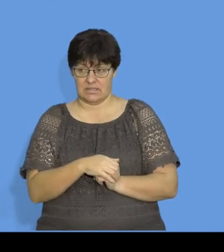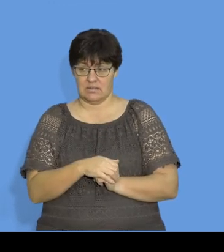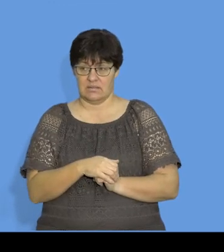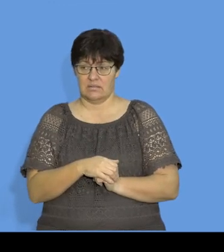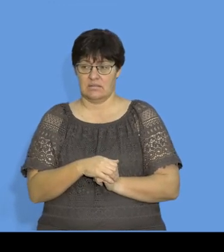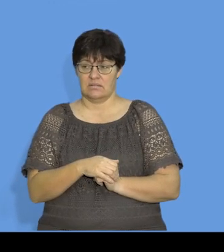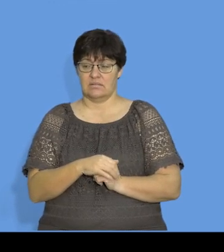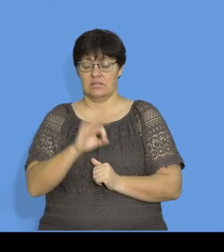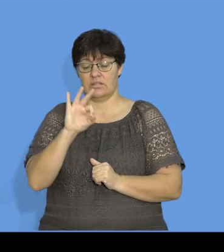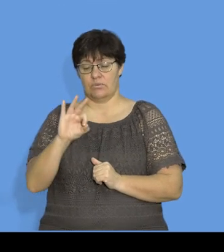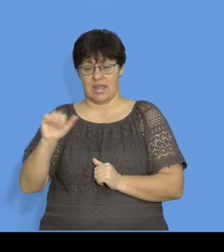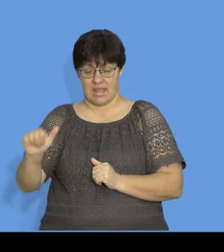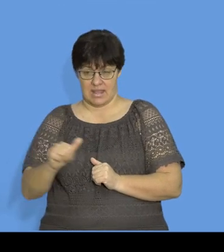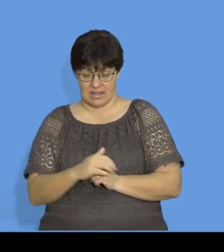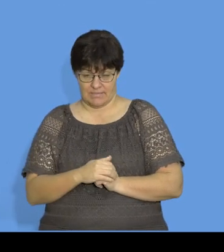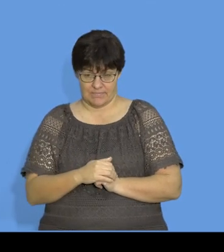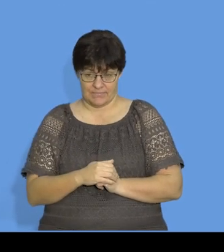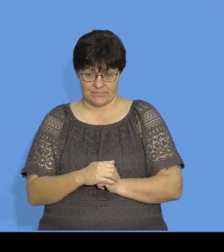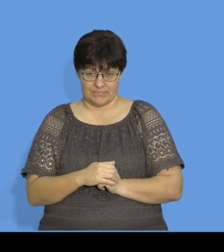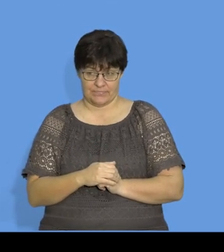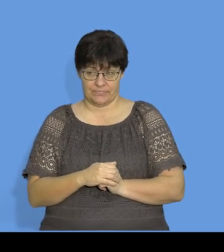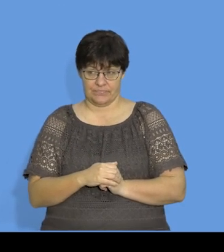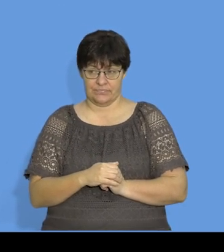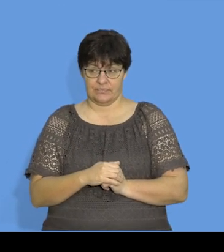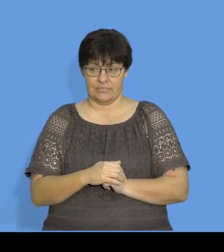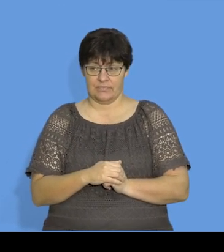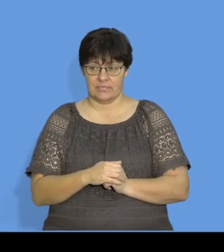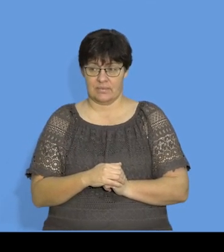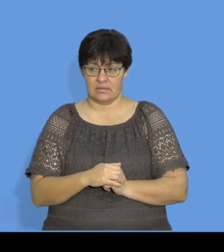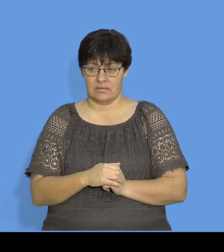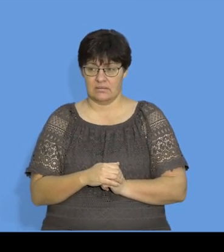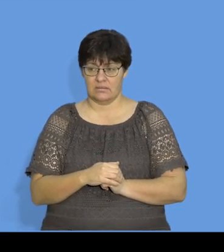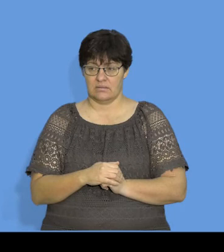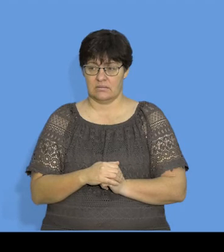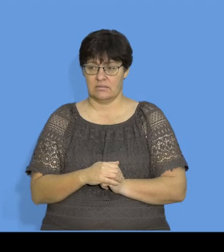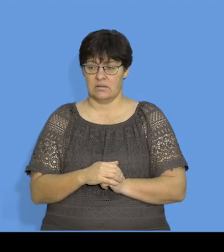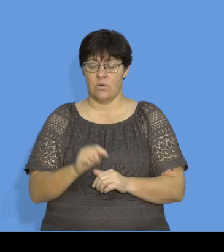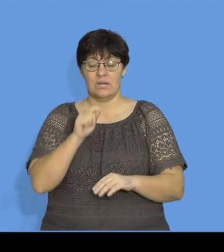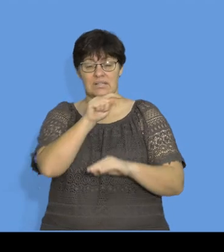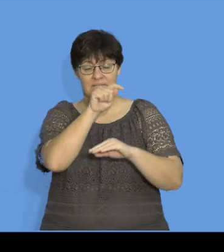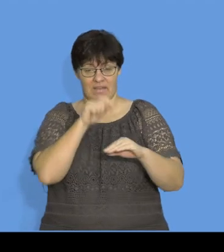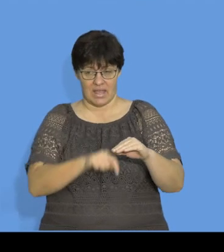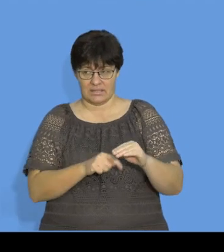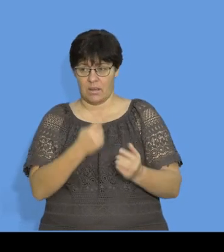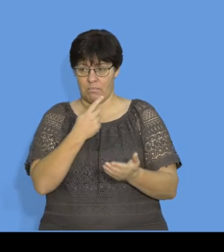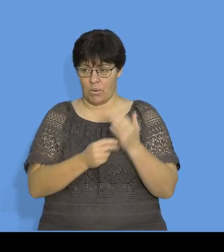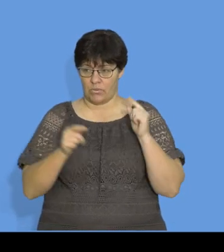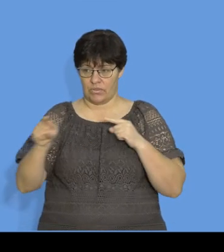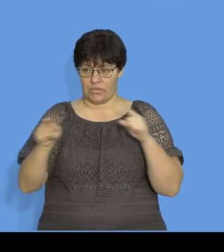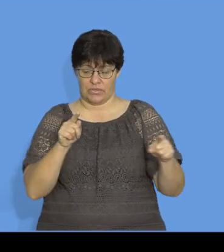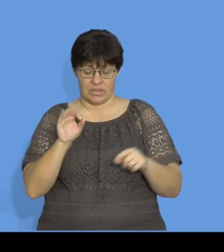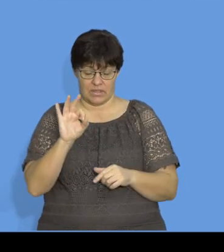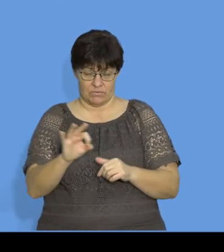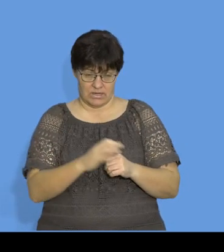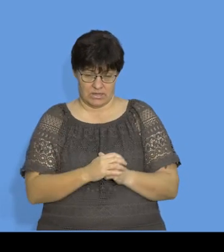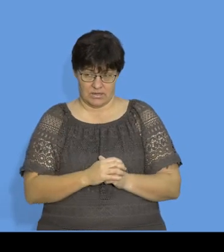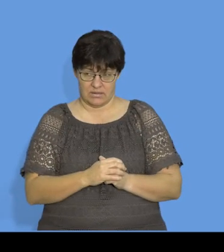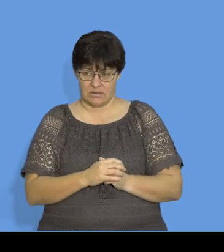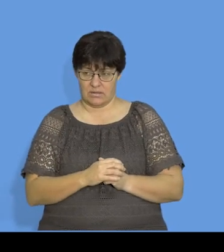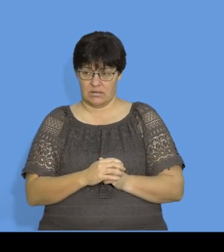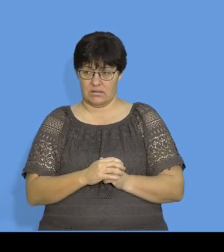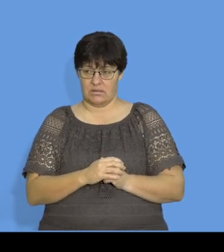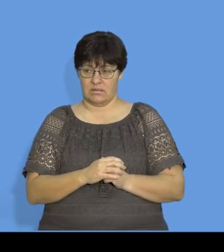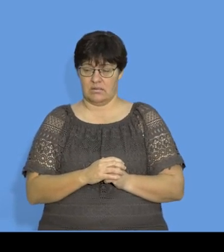15 equal to 3A. And then I'm going to divide both sides by 3.